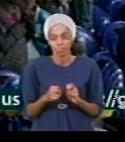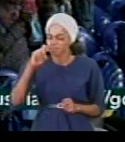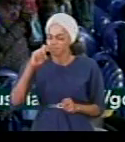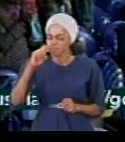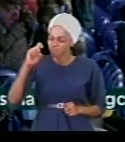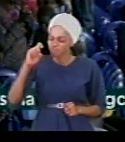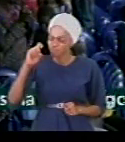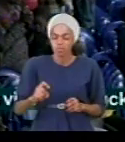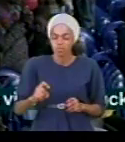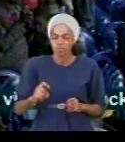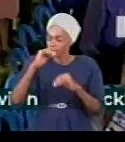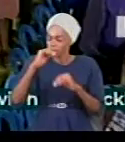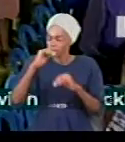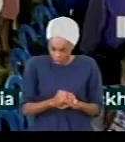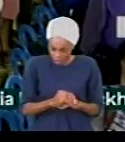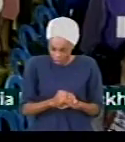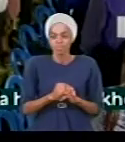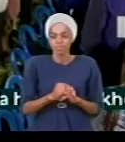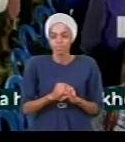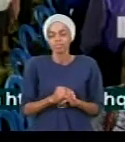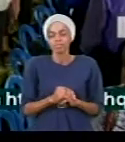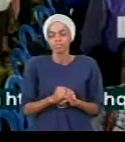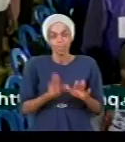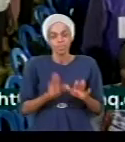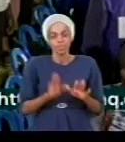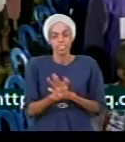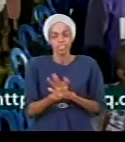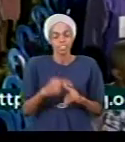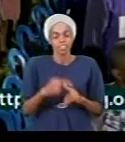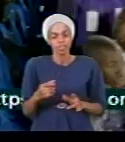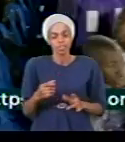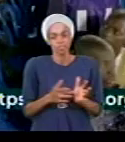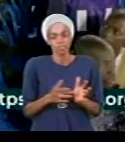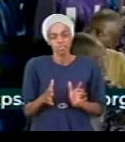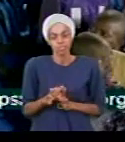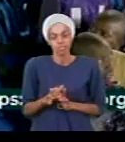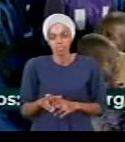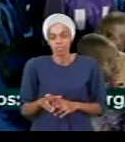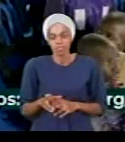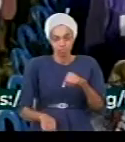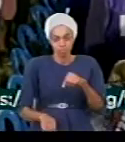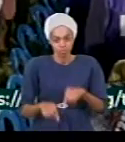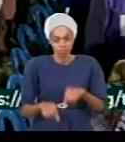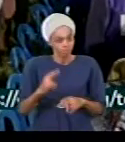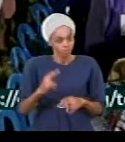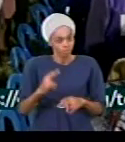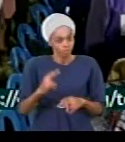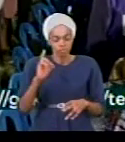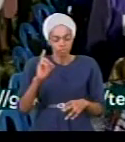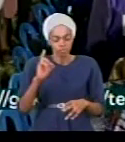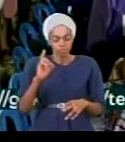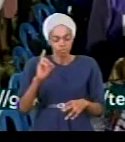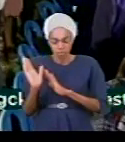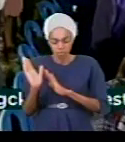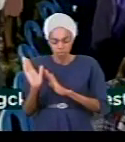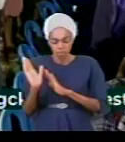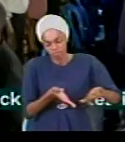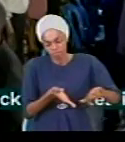Wheelchair must be evacuated. High blood pressure must become normal.